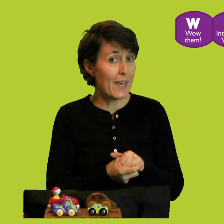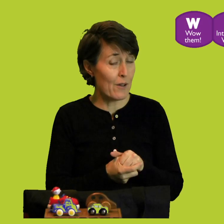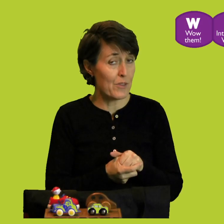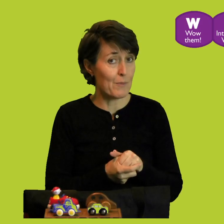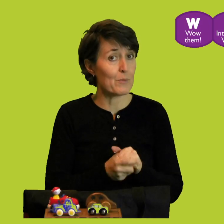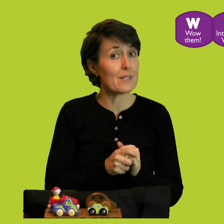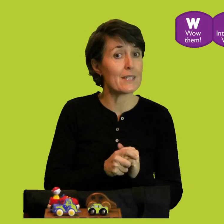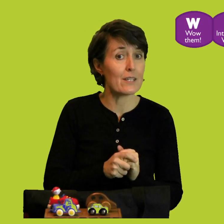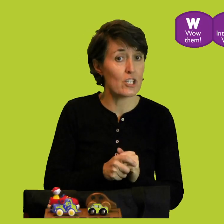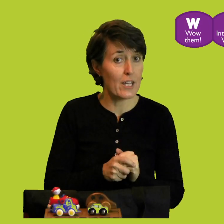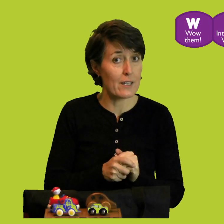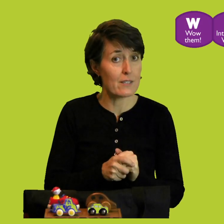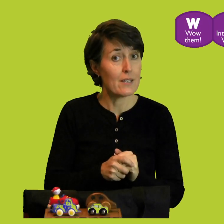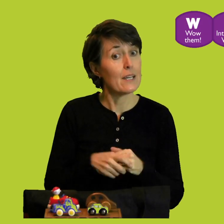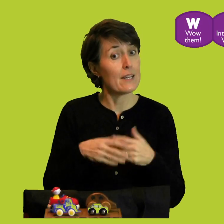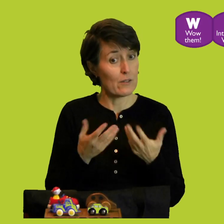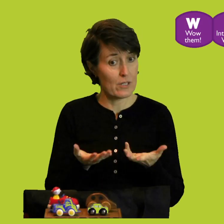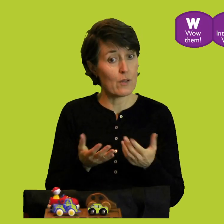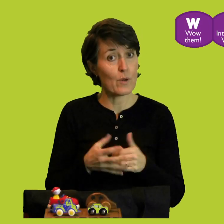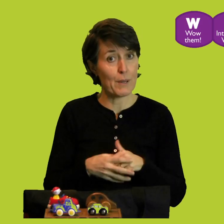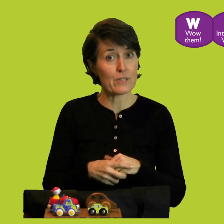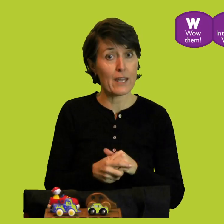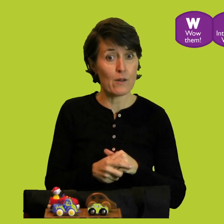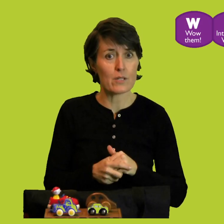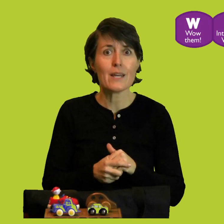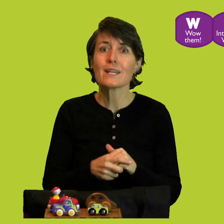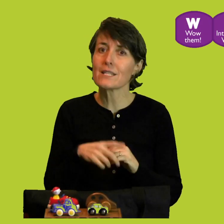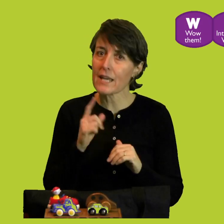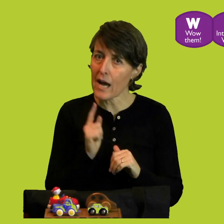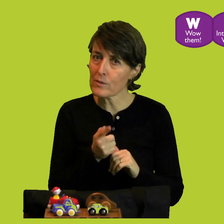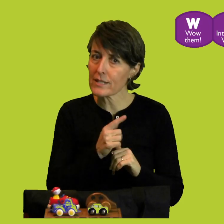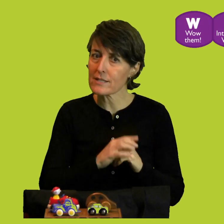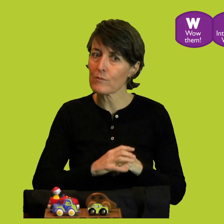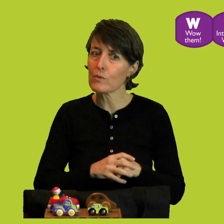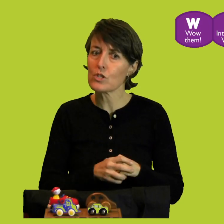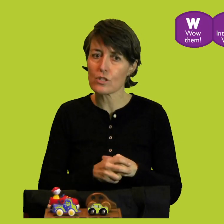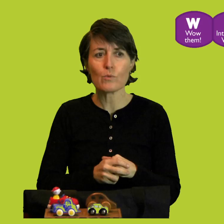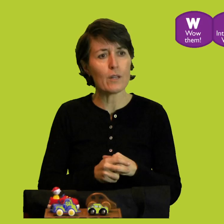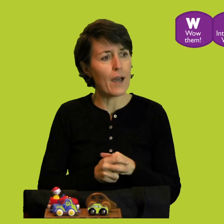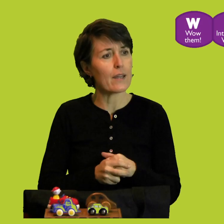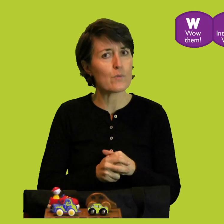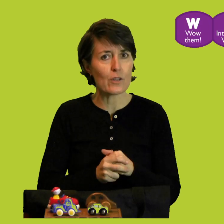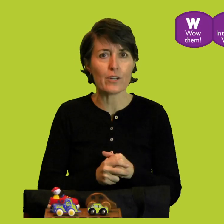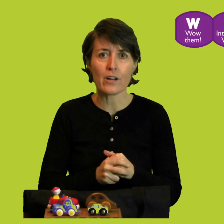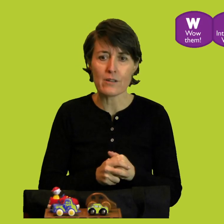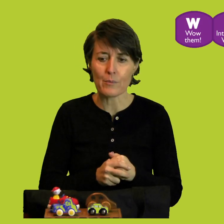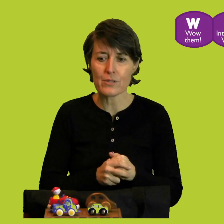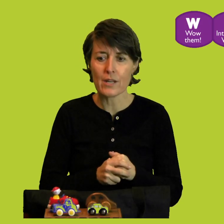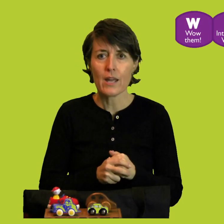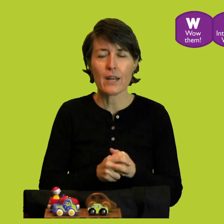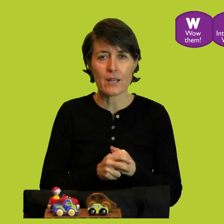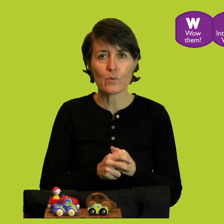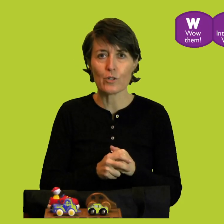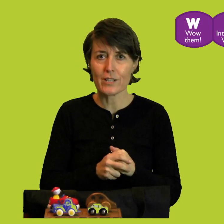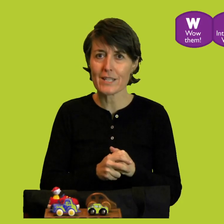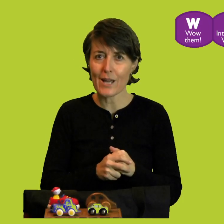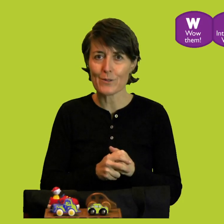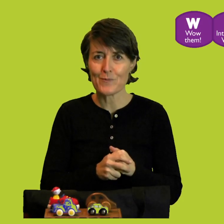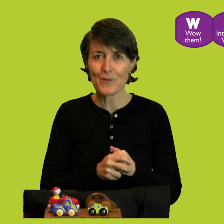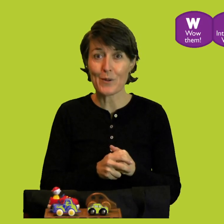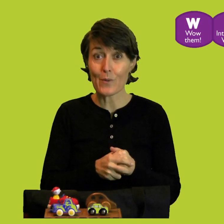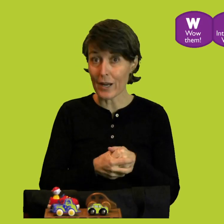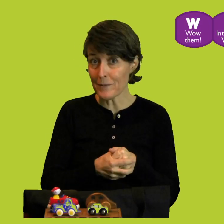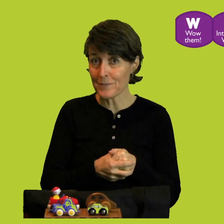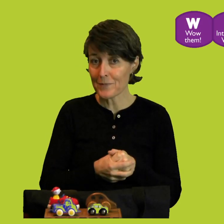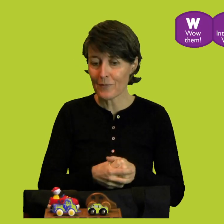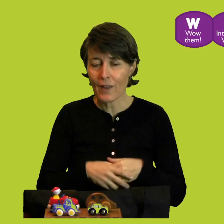Before we count them, I'm going to sing a chant announcing that we're about to count. Because counting is something we should do a lot as we're learning our numbers and as we're learning to